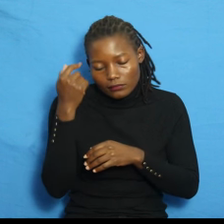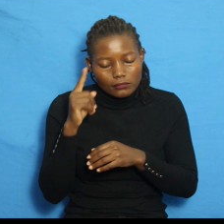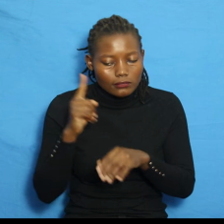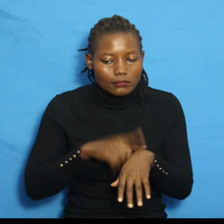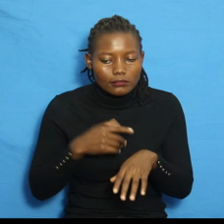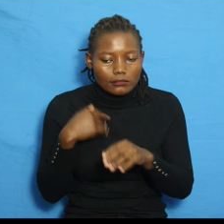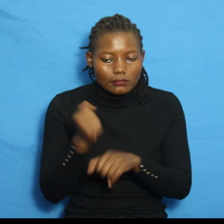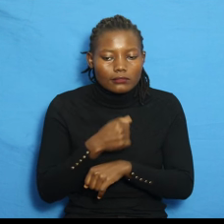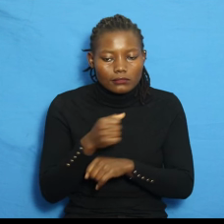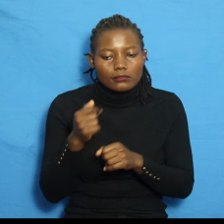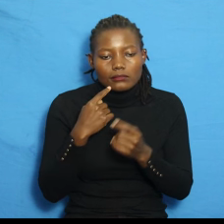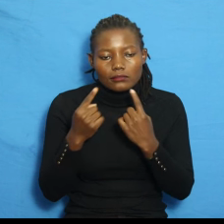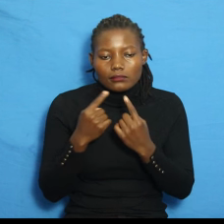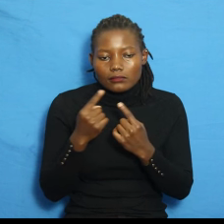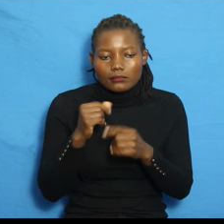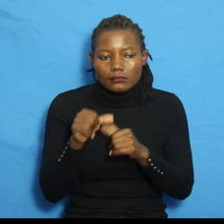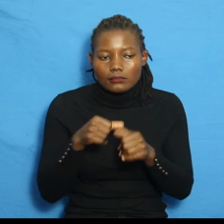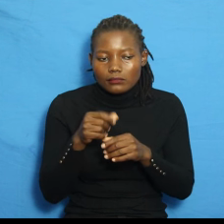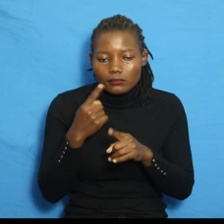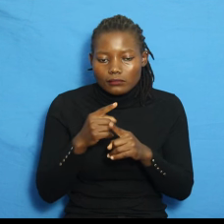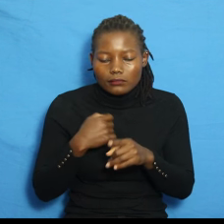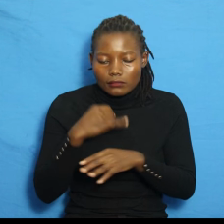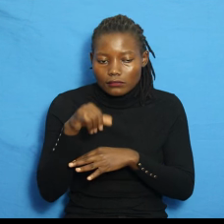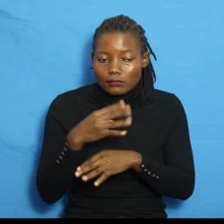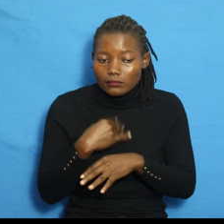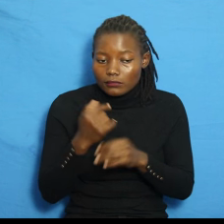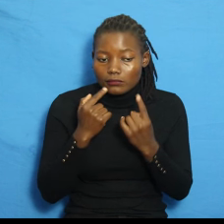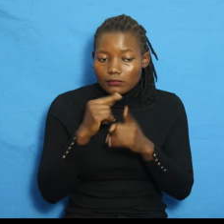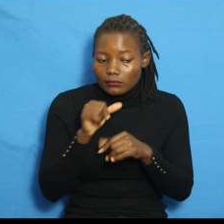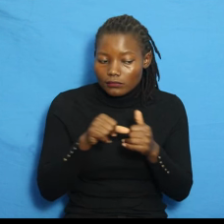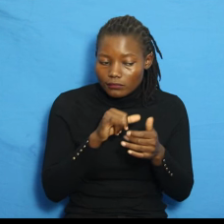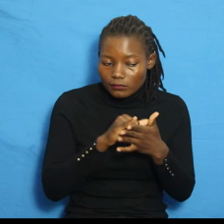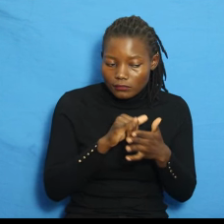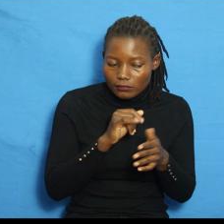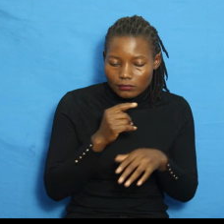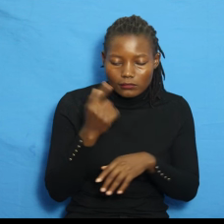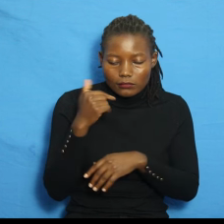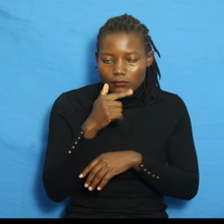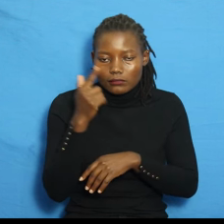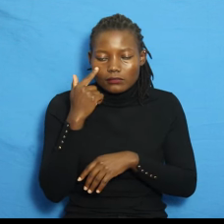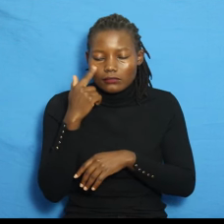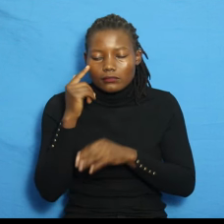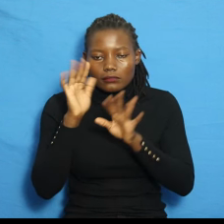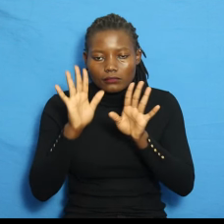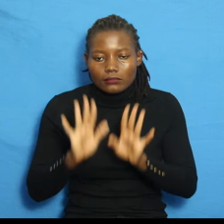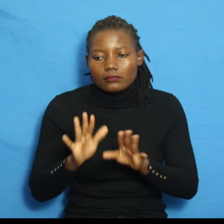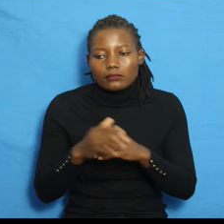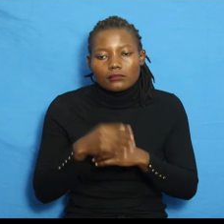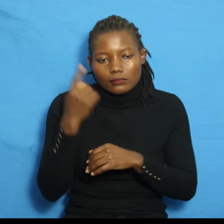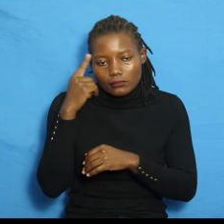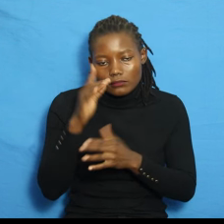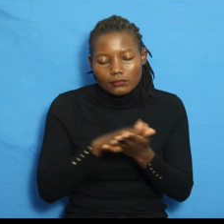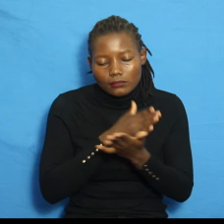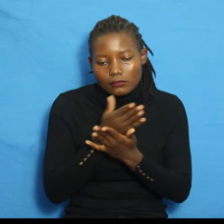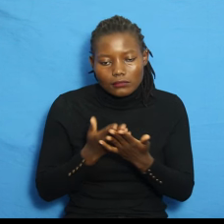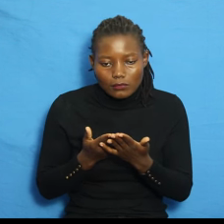other principles which, because of time, I would not be able to go through them. But I just wanted to highlight that so that we can be